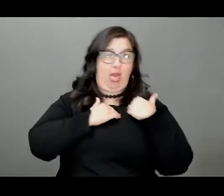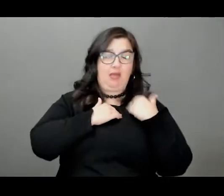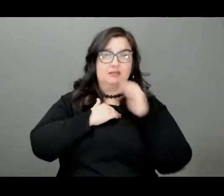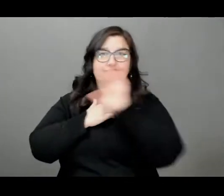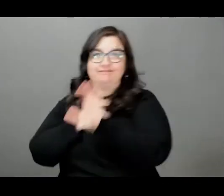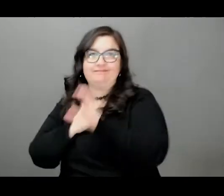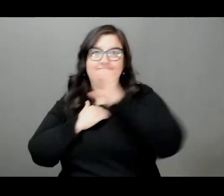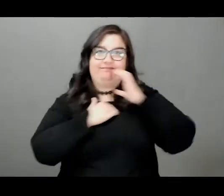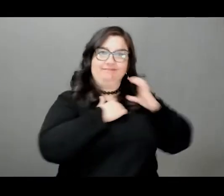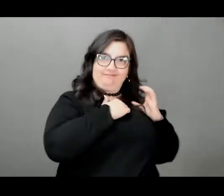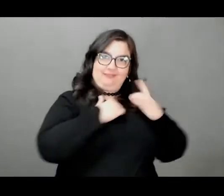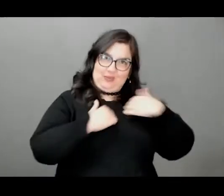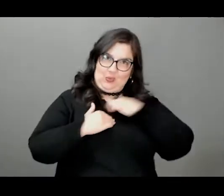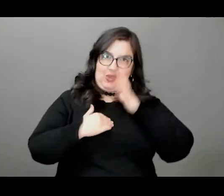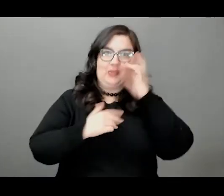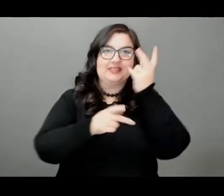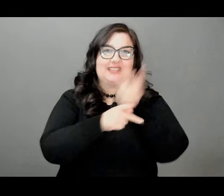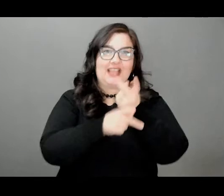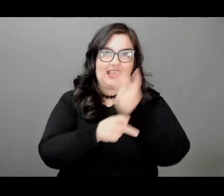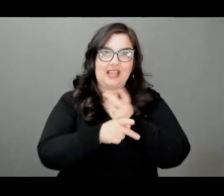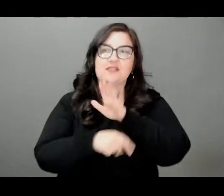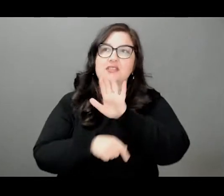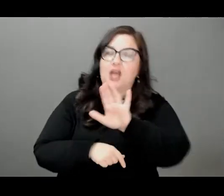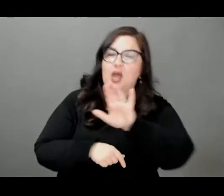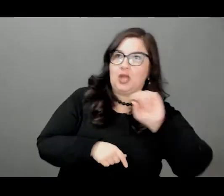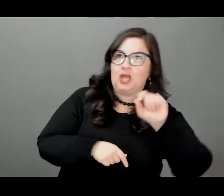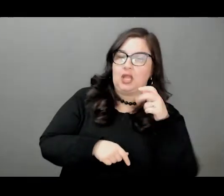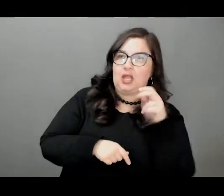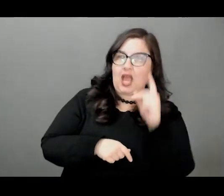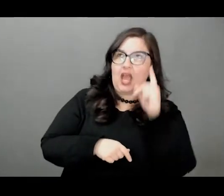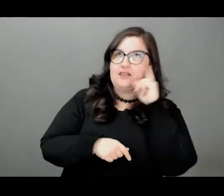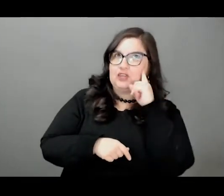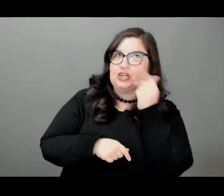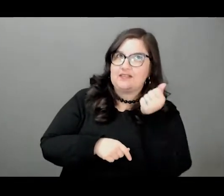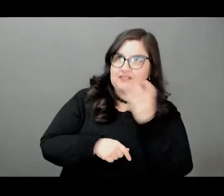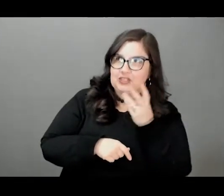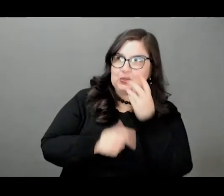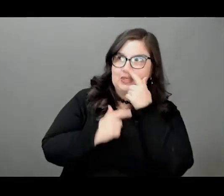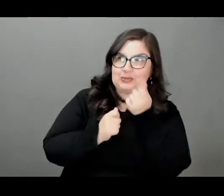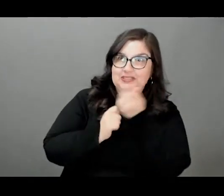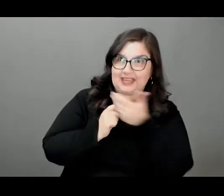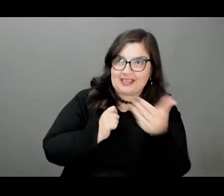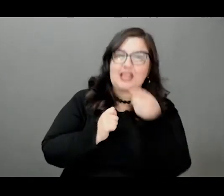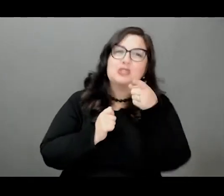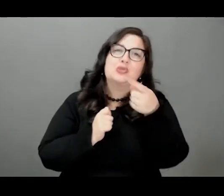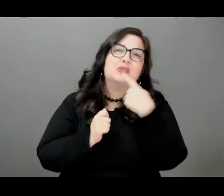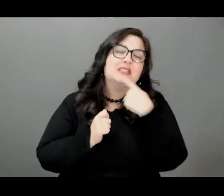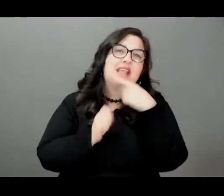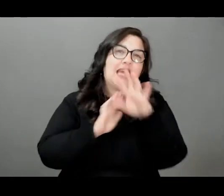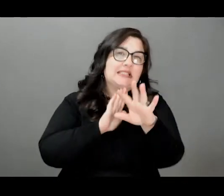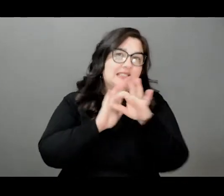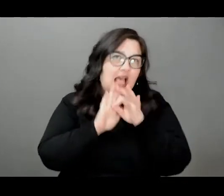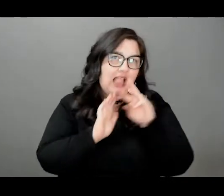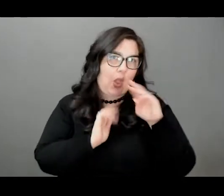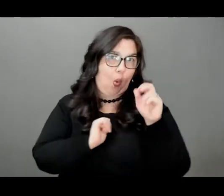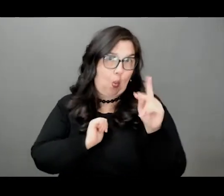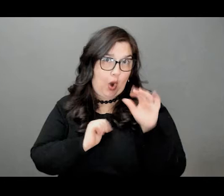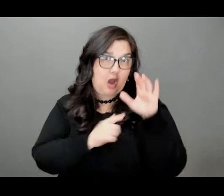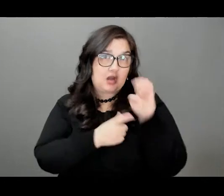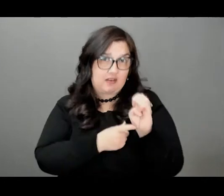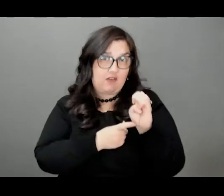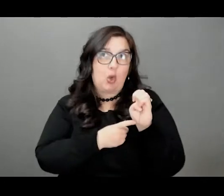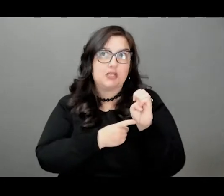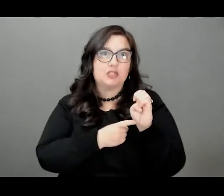that undifferentiated heavy lifting away from the customers. So I heard some couple interesting things you said there. You